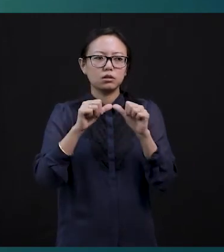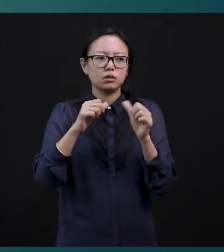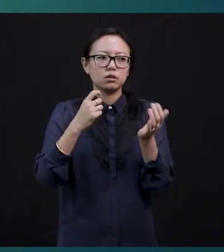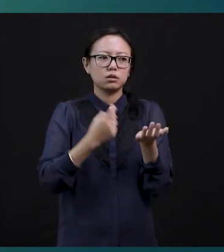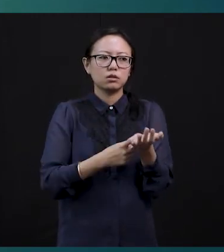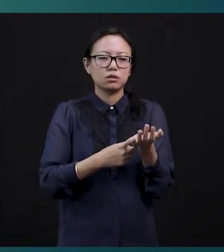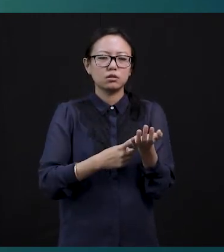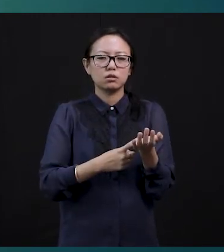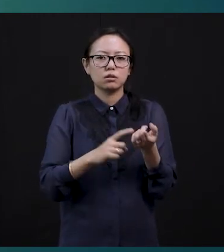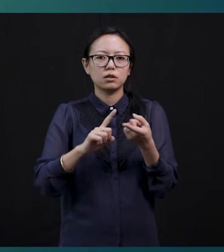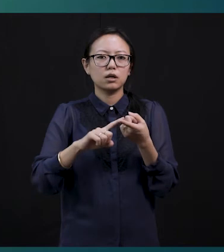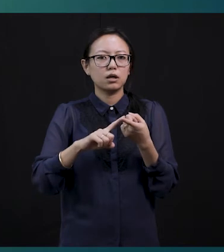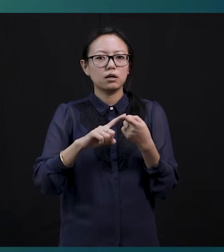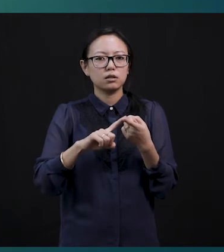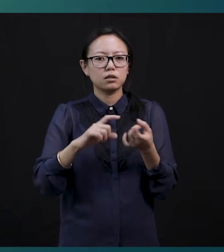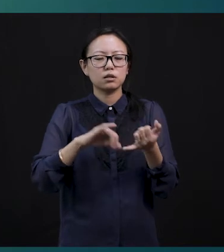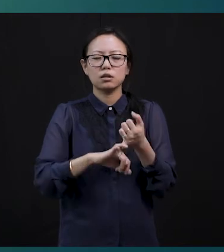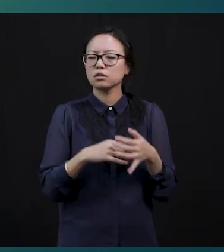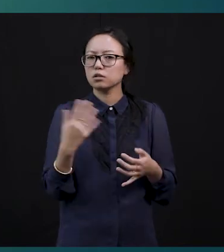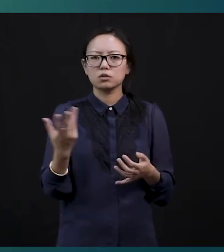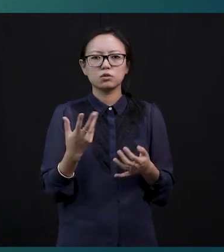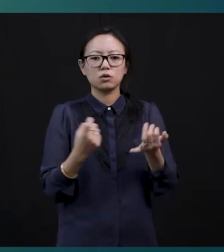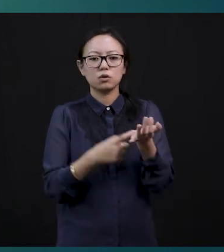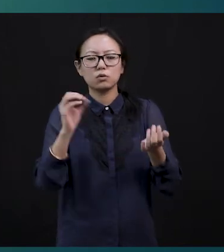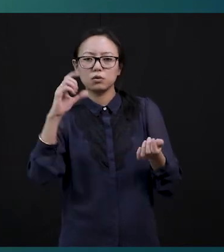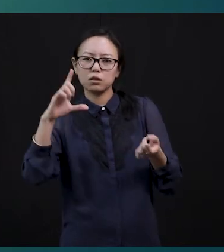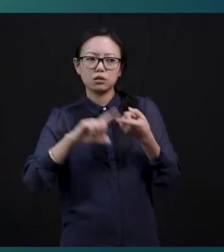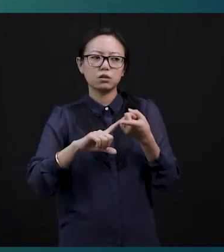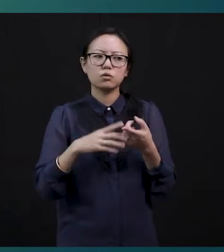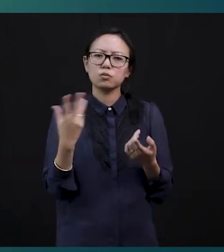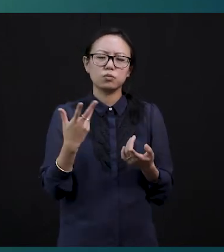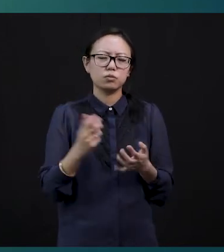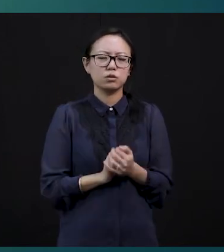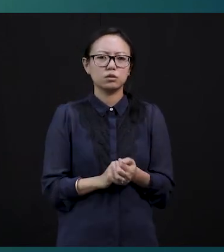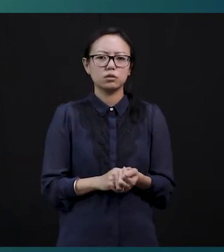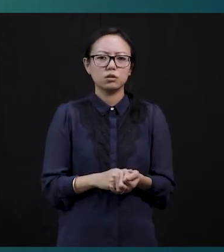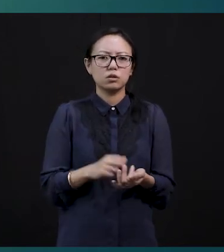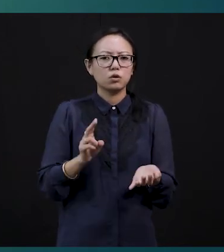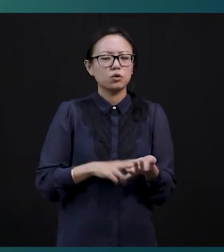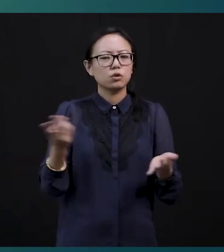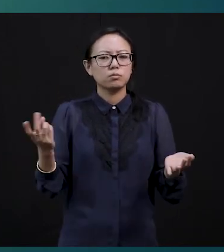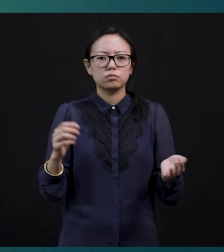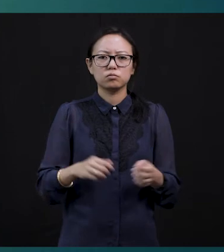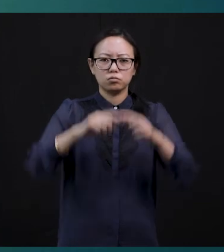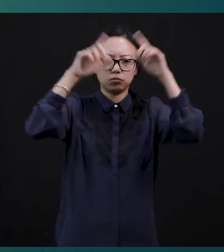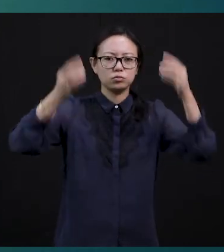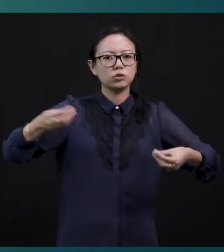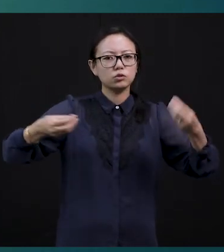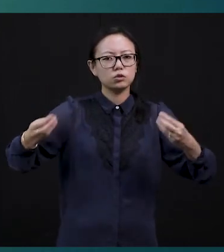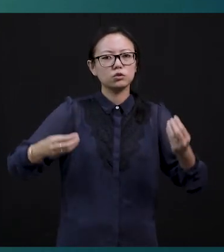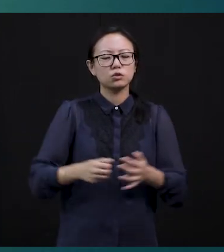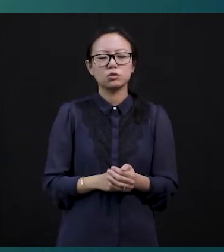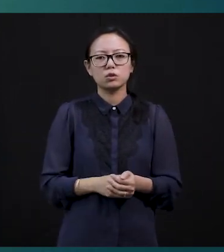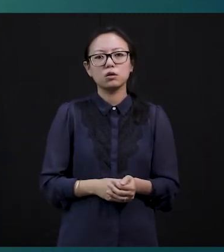a retailer, you go to the retailer, you go to the shop. The normal kind of shop is a retailer. So, whatever shops that you